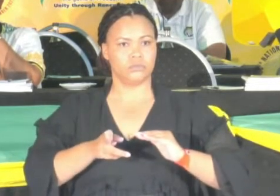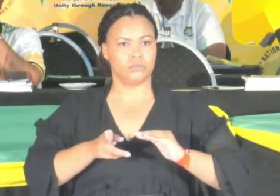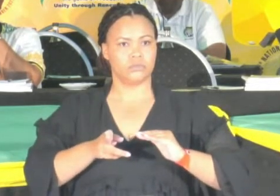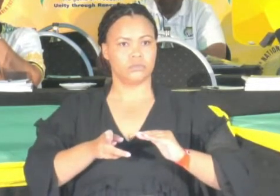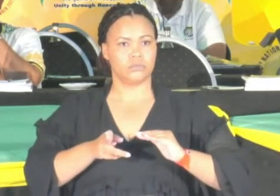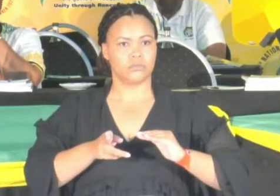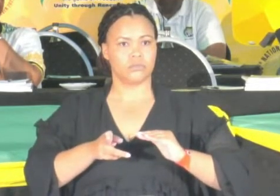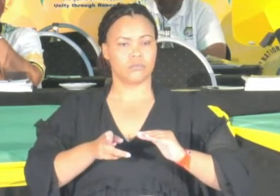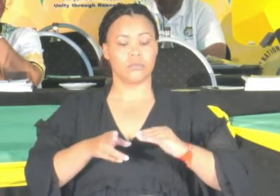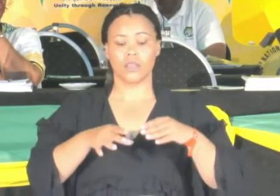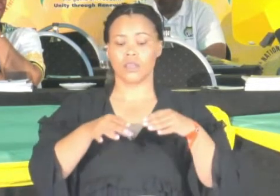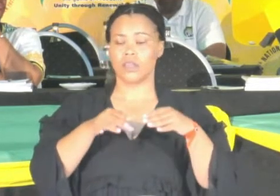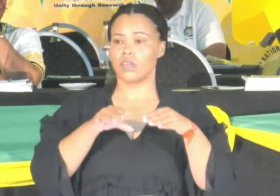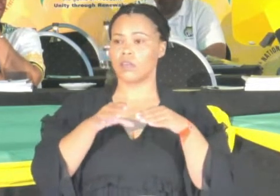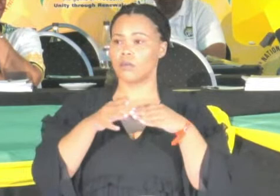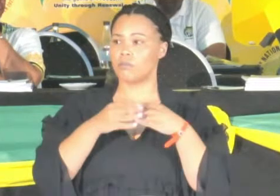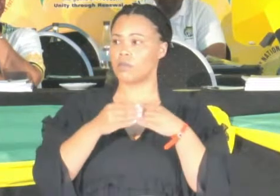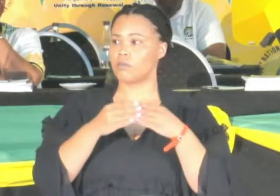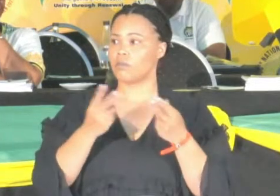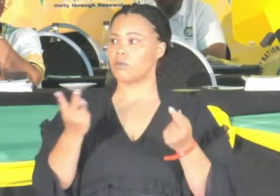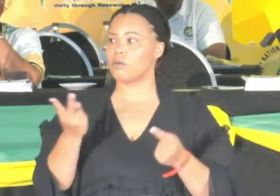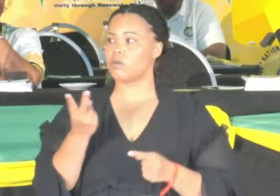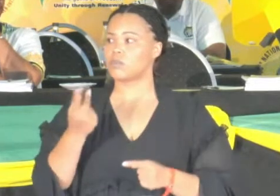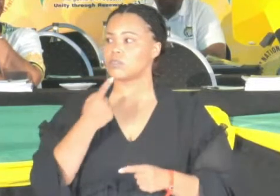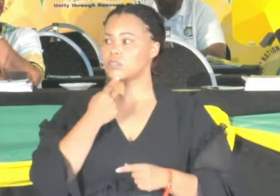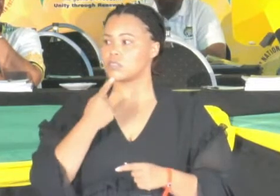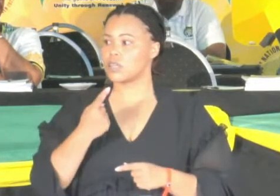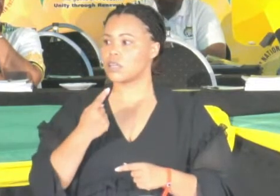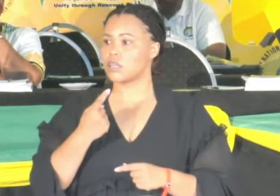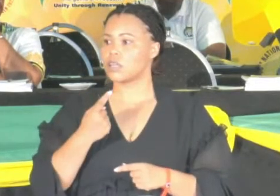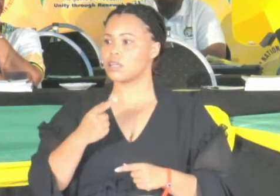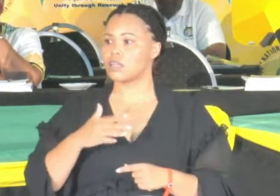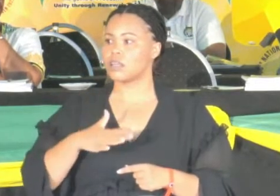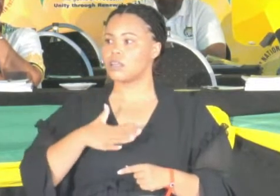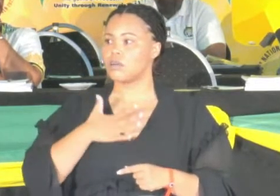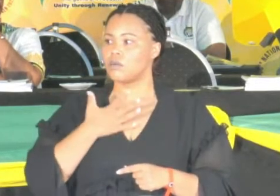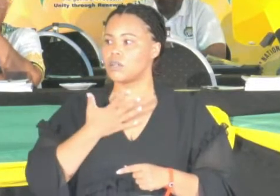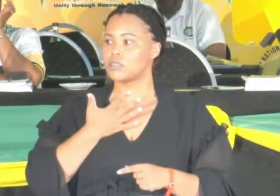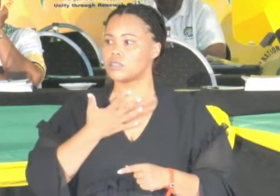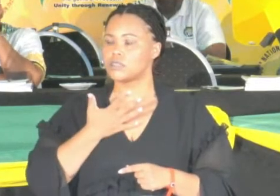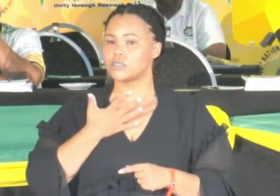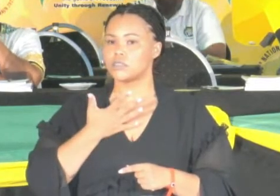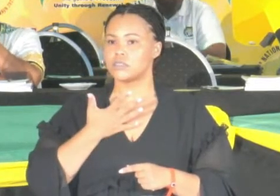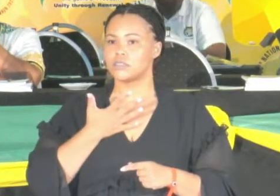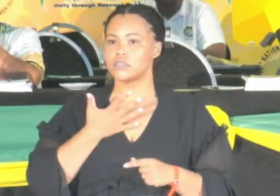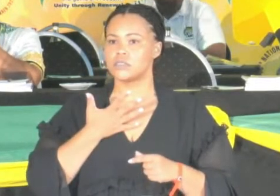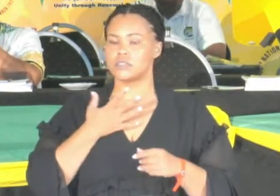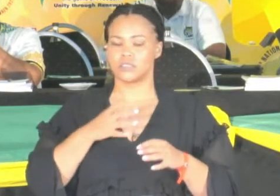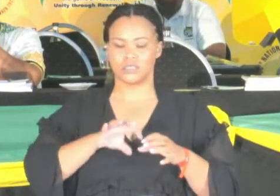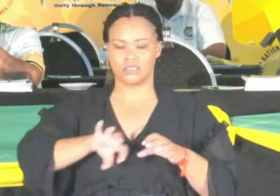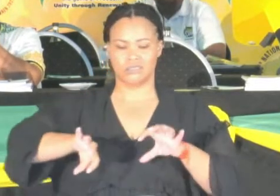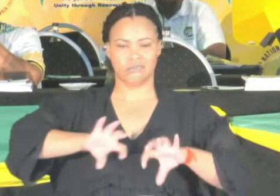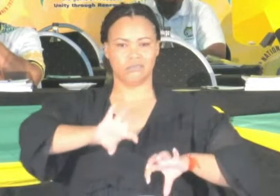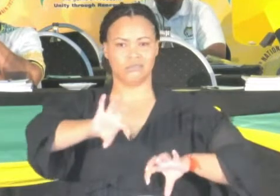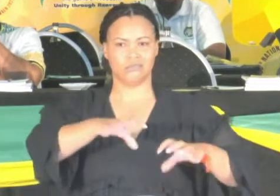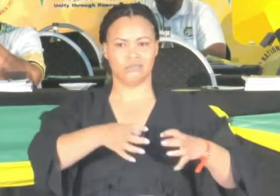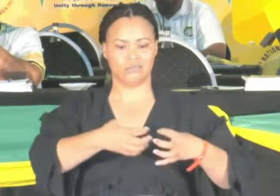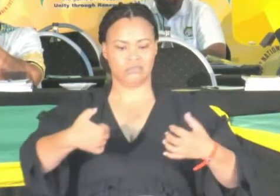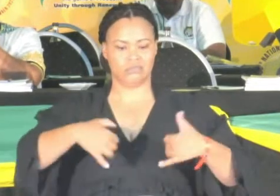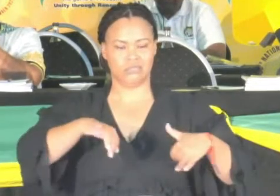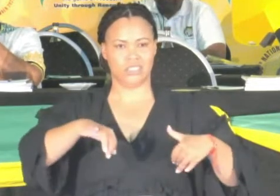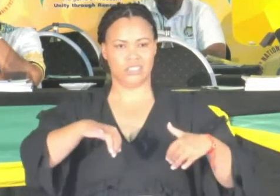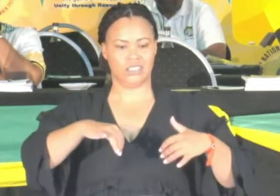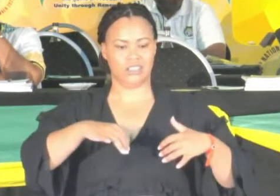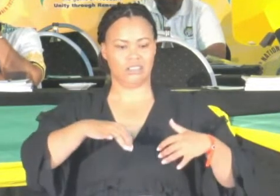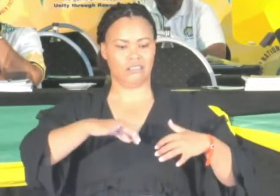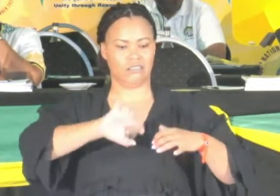Delegates also resolved to eradicate all forms of factionalism and